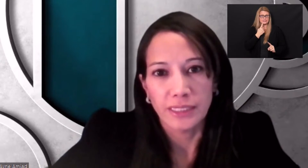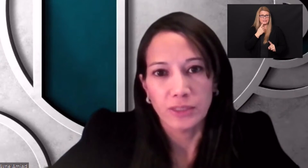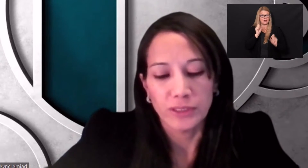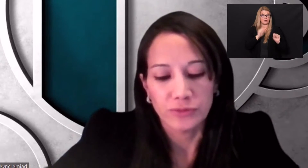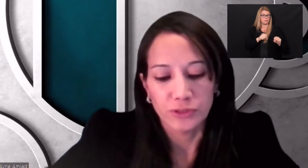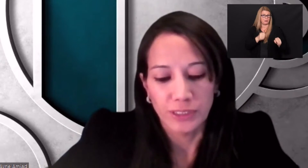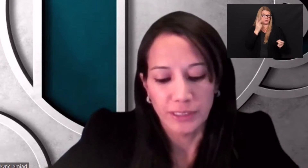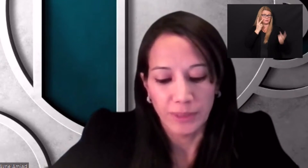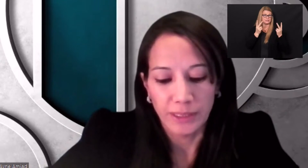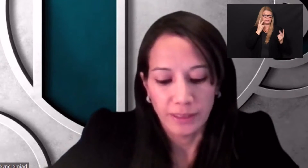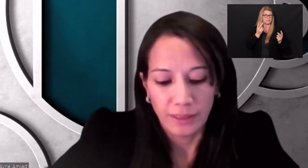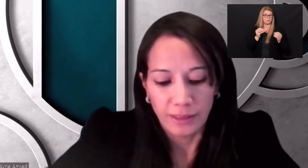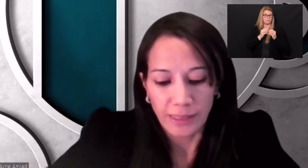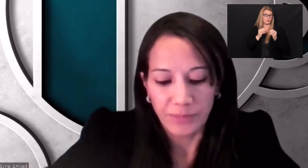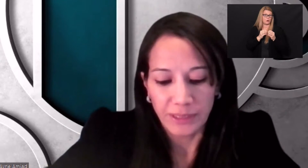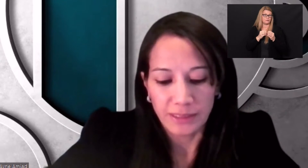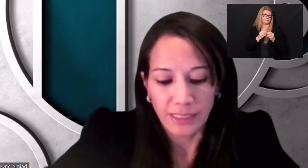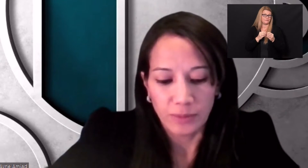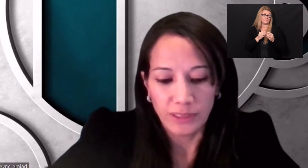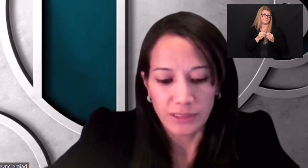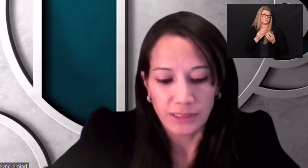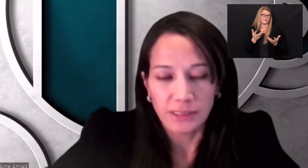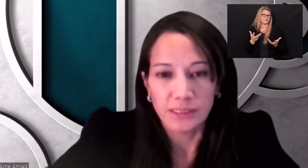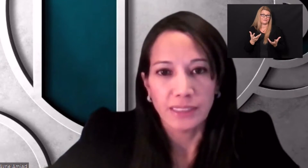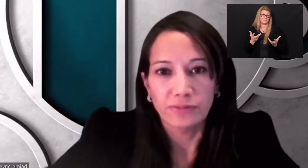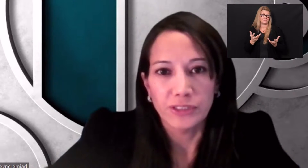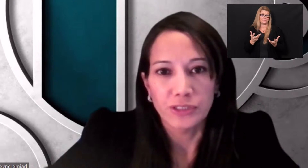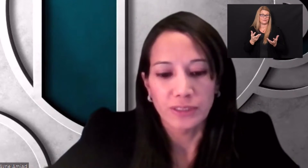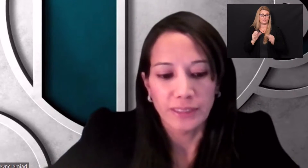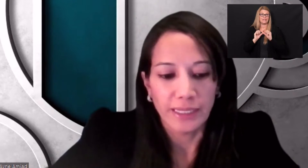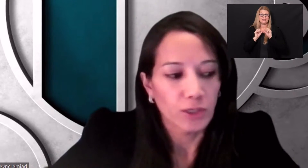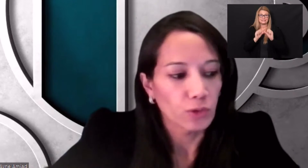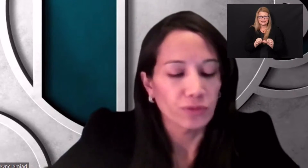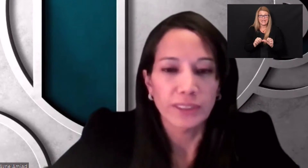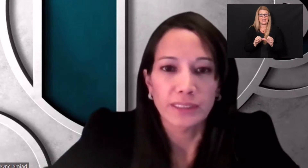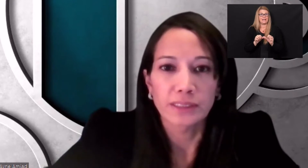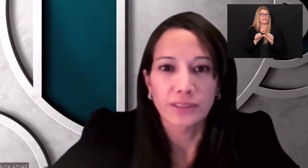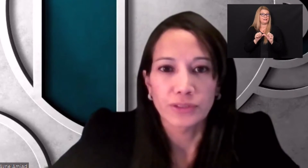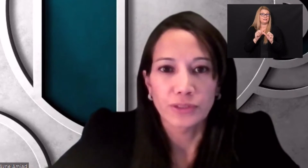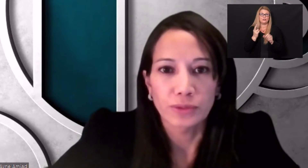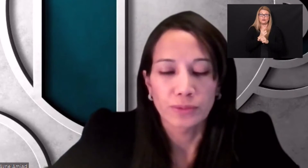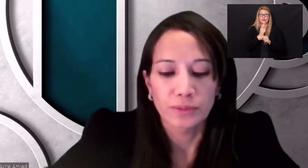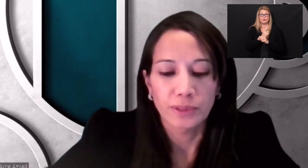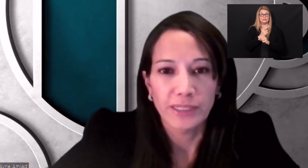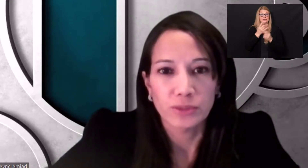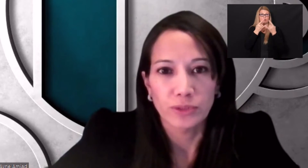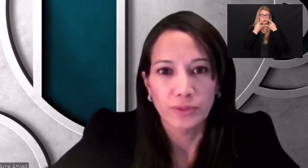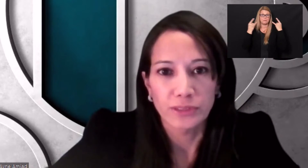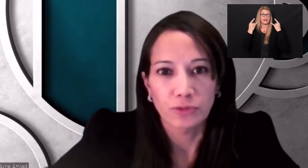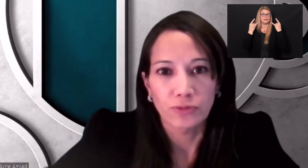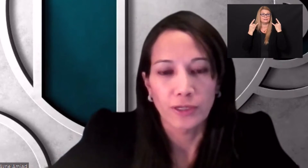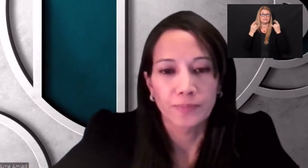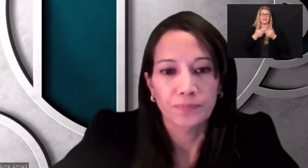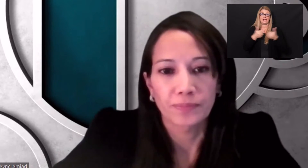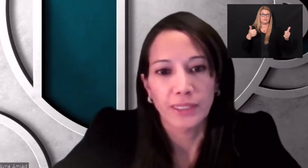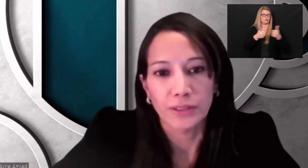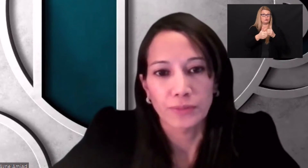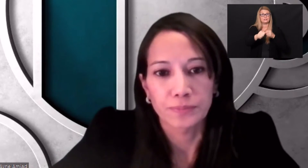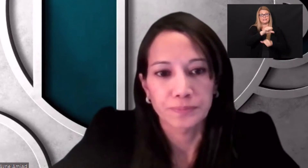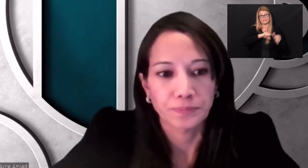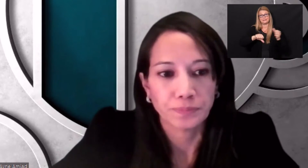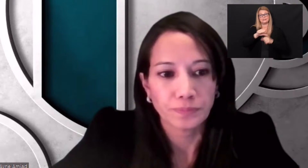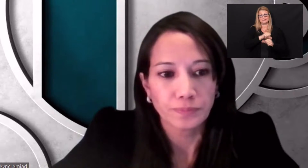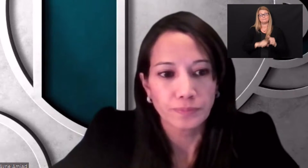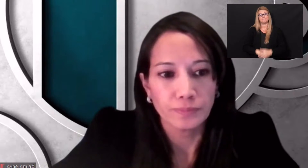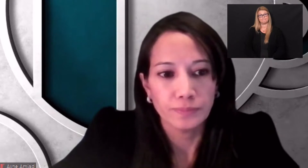in the state of West Virginia. But that being said, we just need to stay vigilant and hopefully continue to do the best we're doing so far. Thank